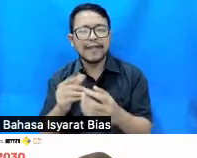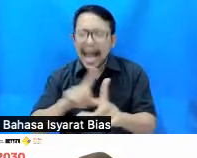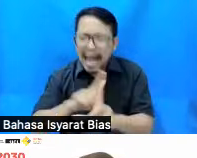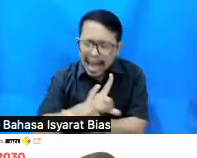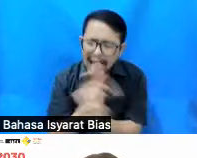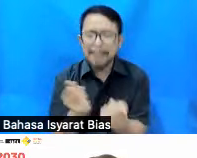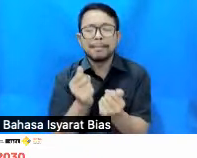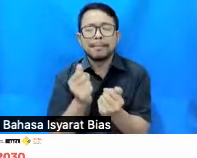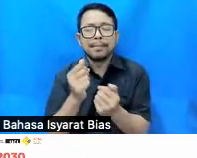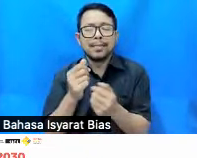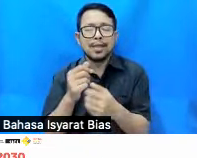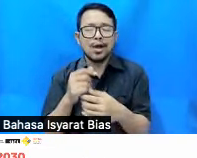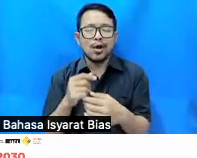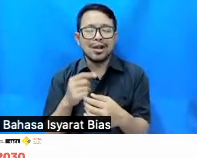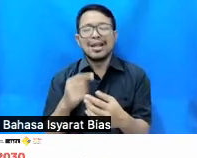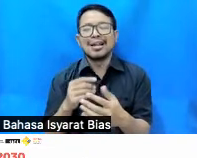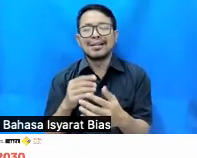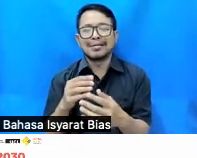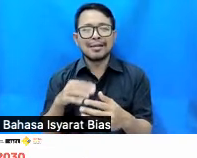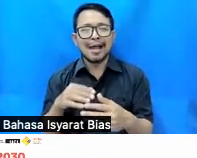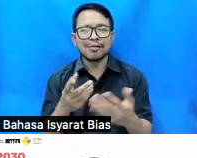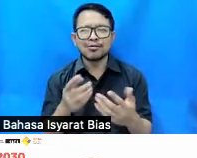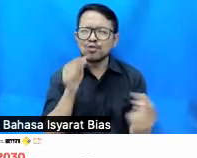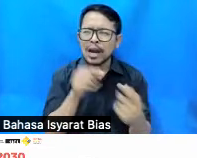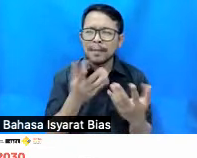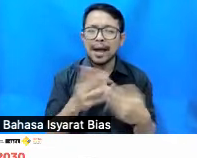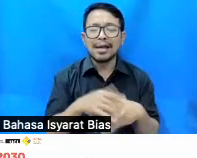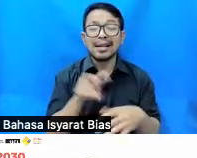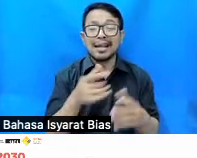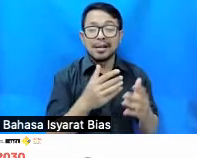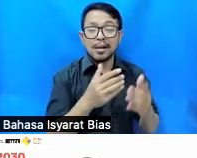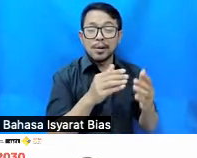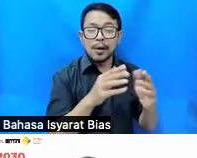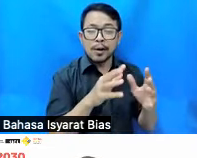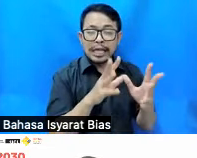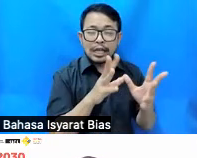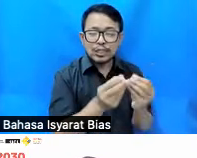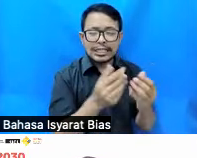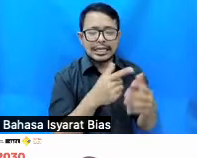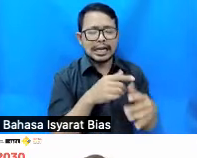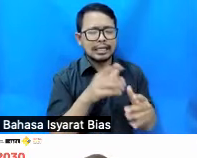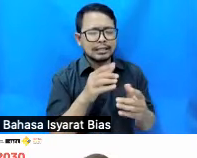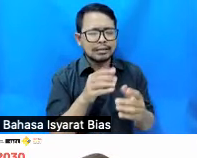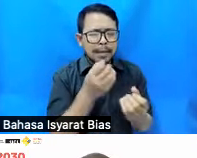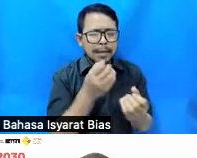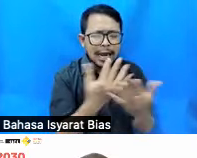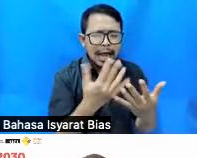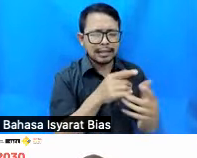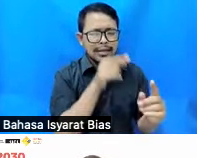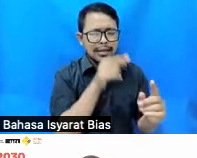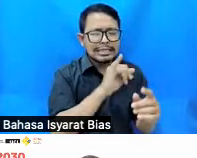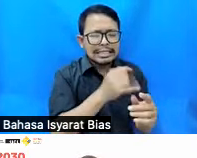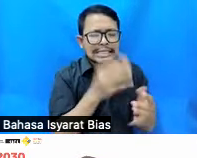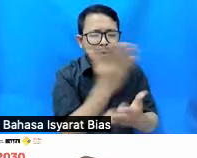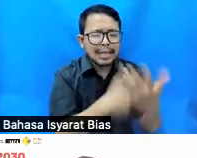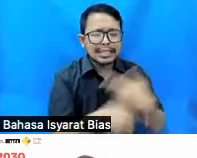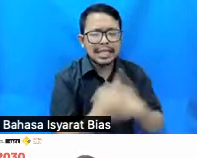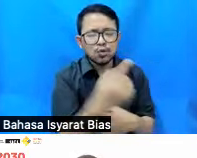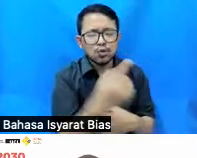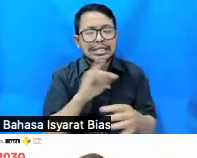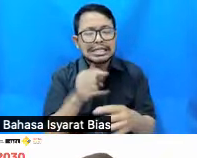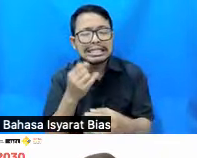people living in the city of Solo. So making sure that throughout someone's journey, throughout their day, they can access